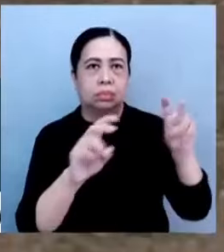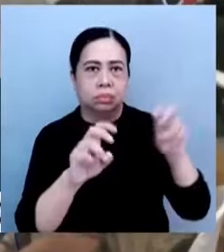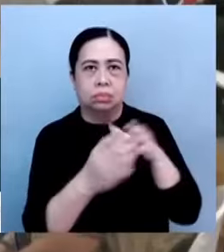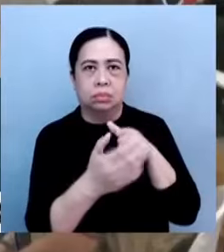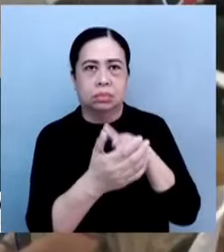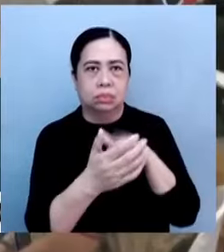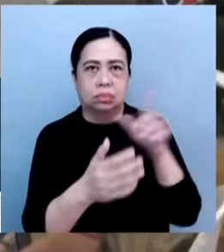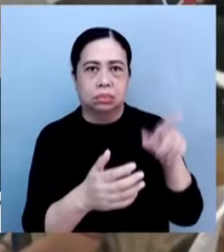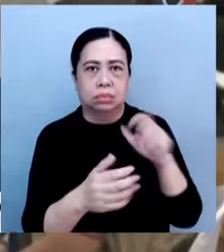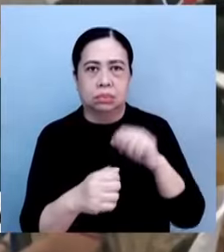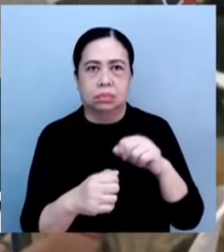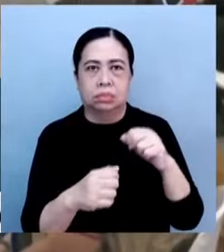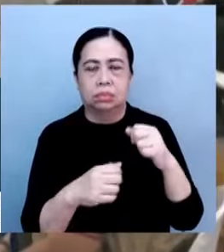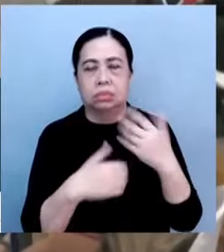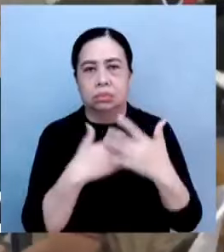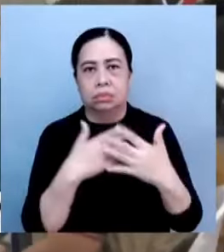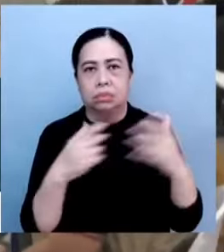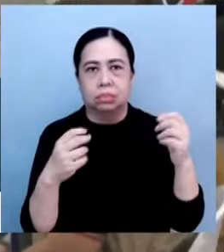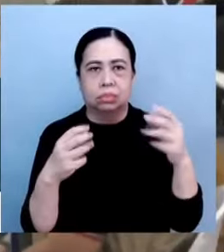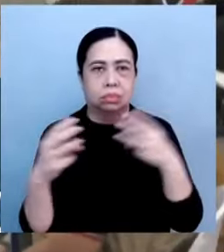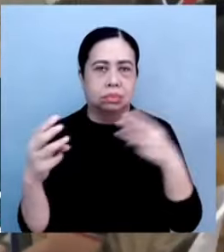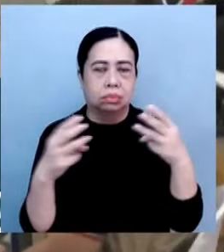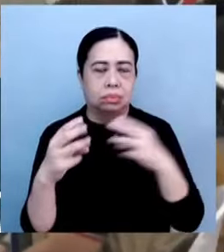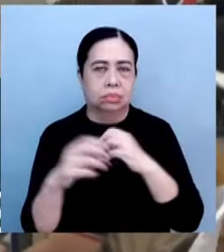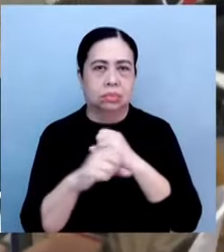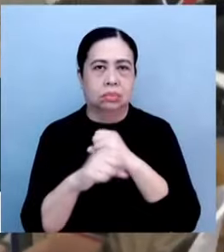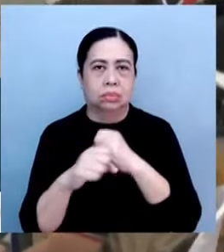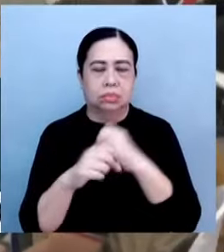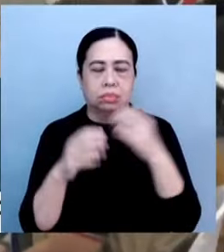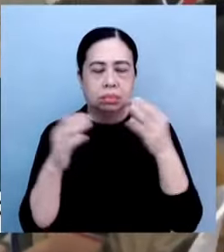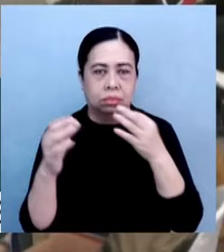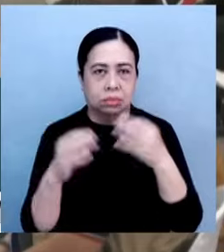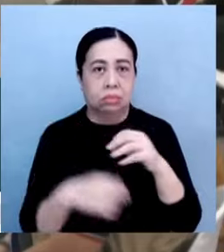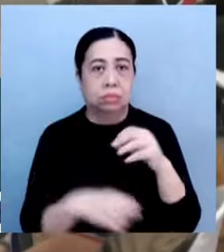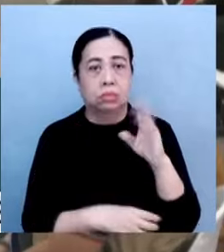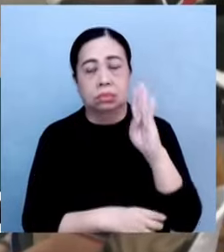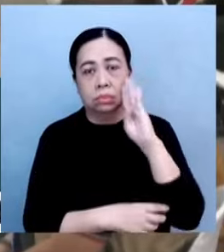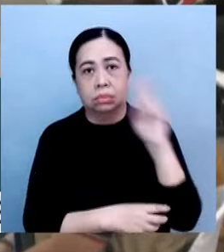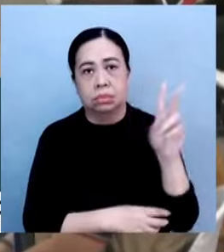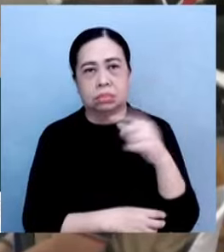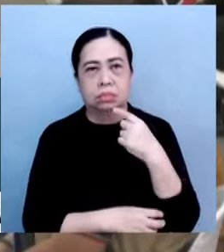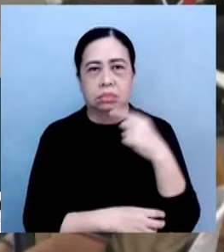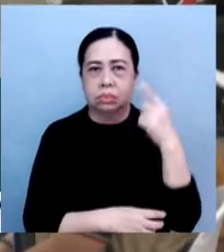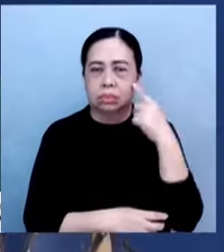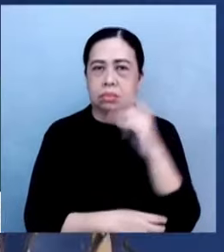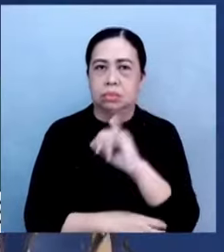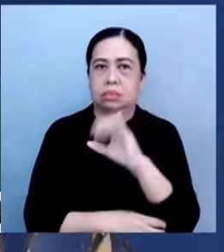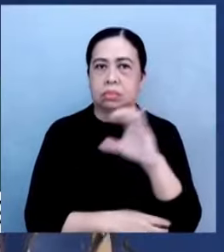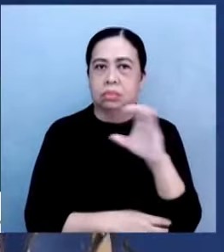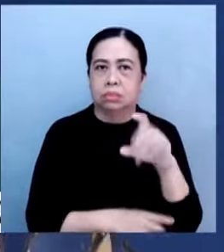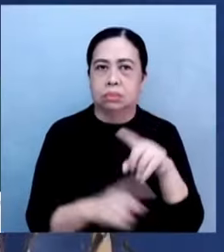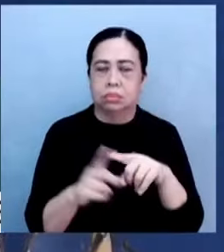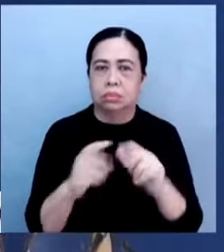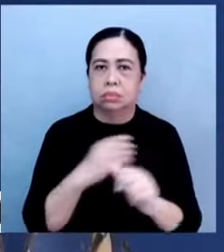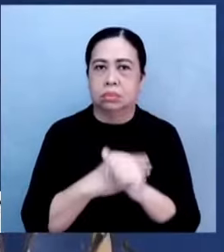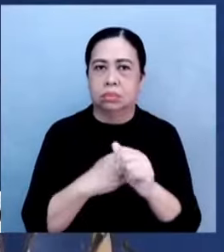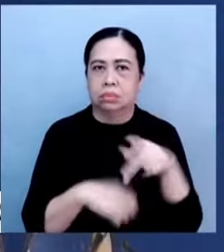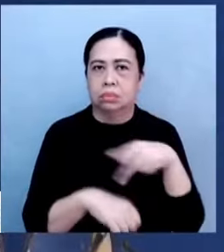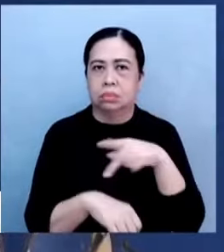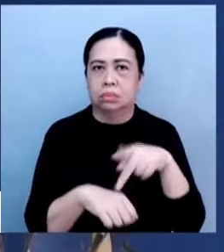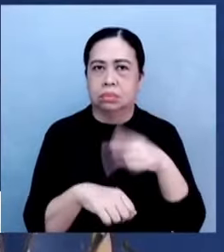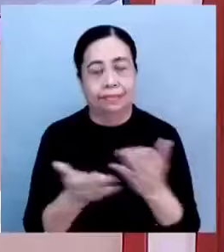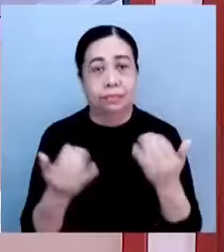into his bloody anti-narcotics campaign. The Marcos administration, meanwhile, sees the ICC as a threat to Philippine